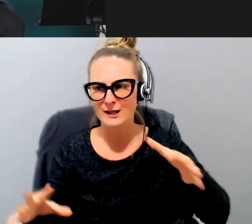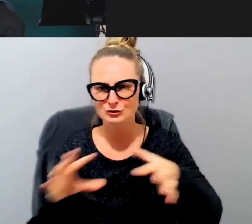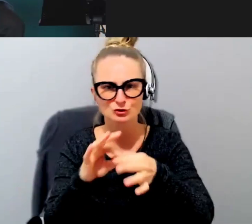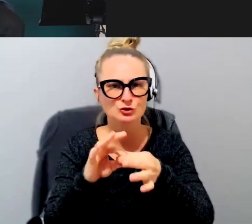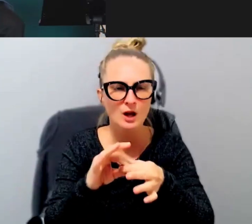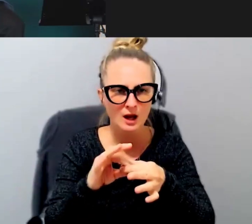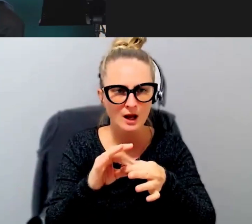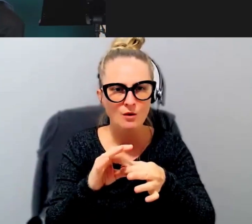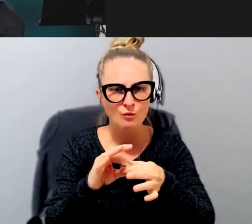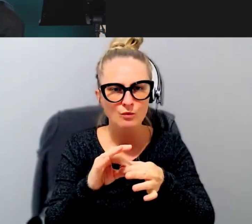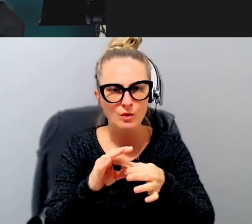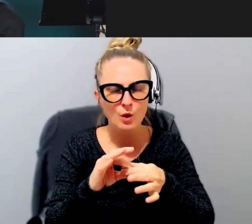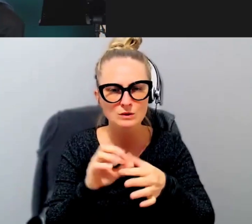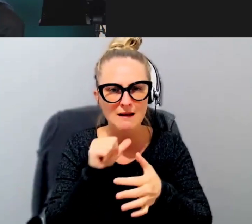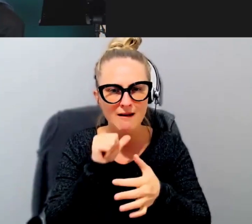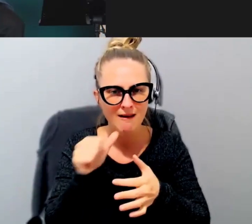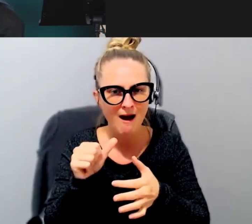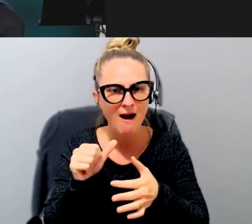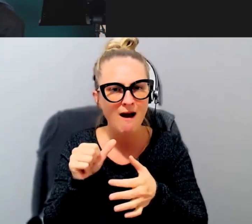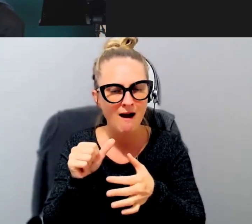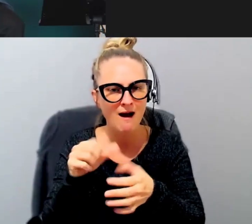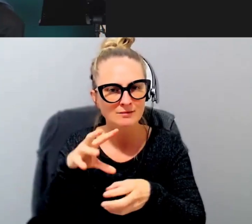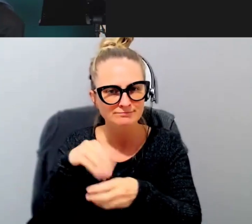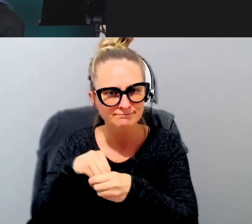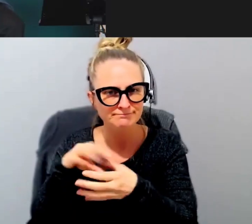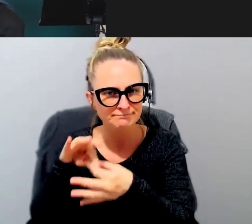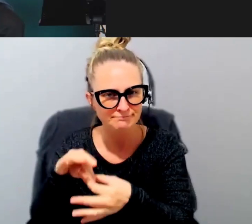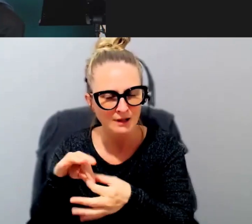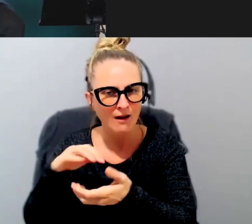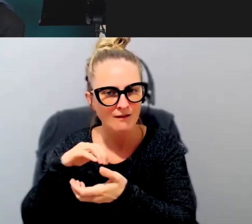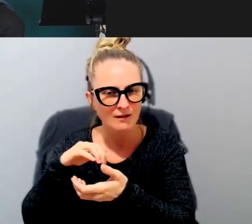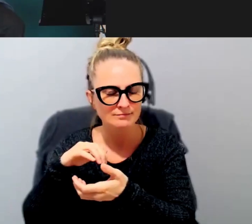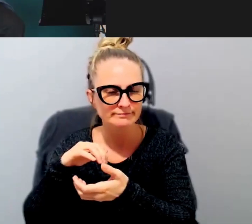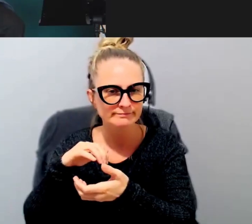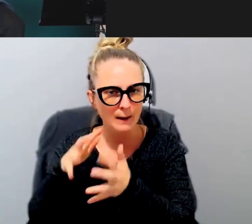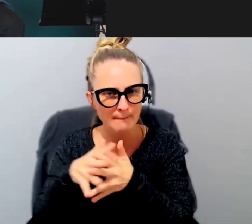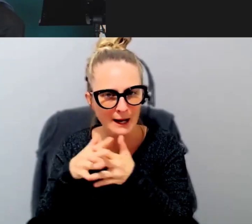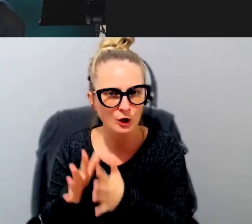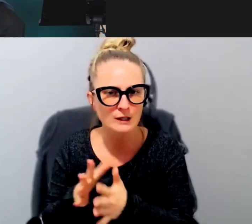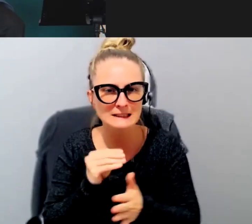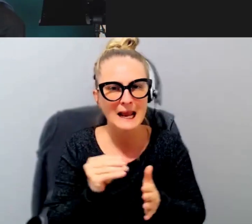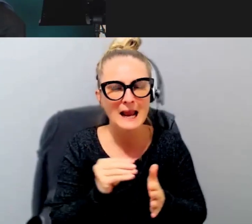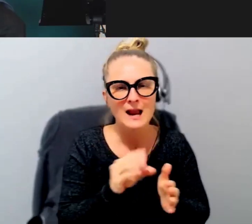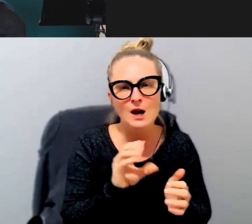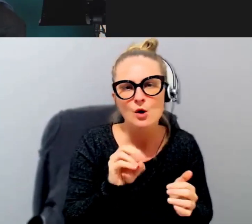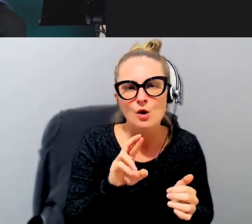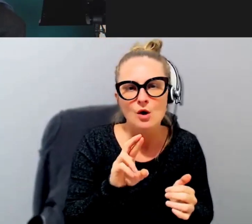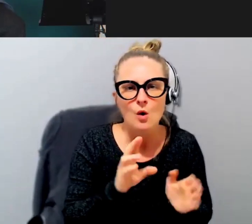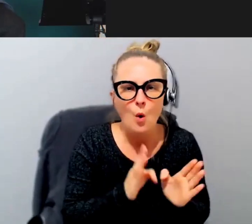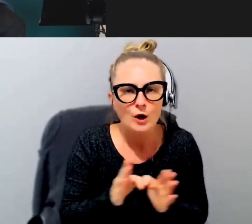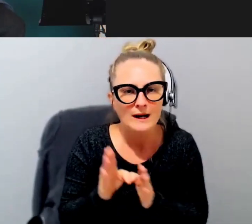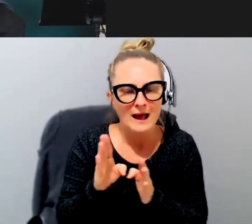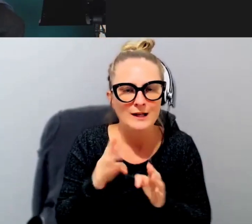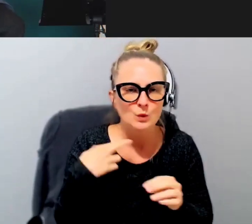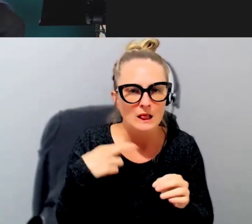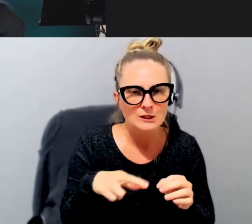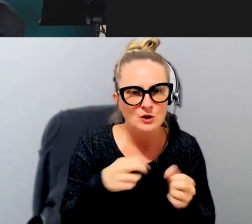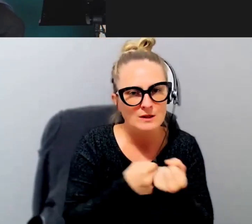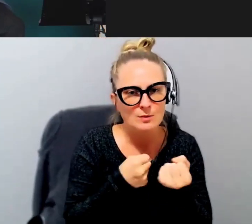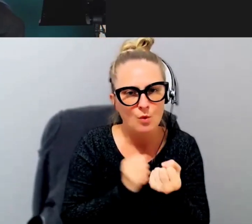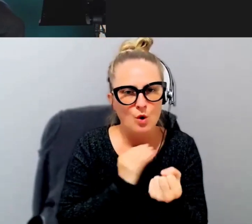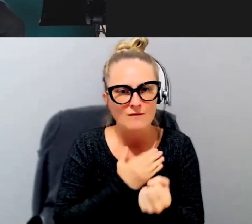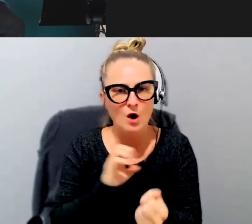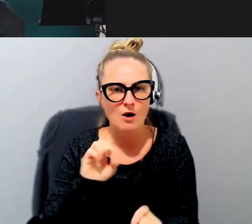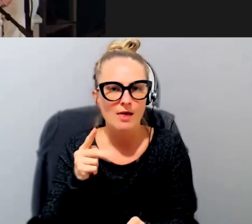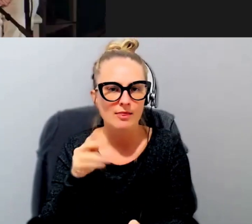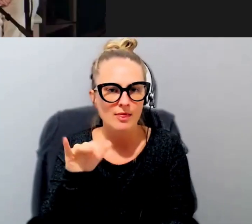non-religiously affiliated Americans and organized religions that are supportive of our ethics. You referred a couple of